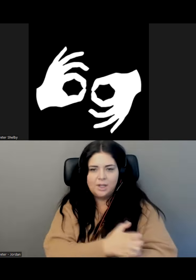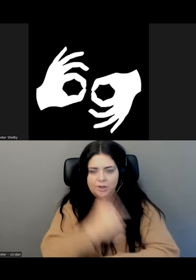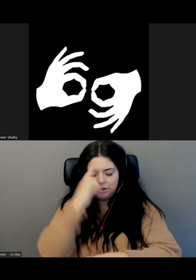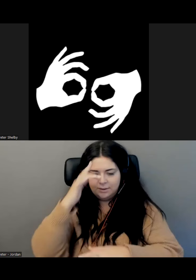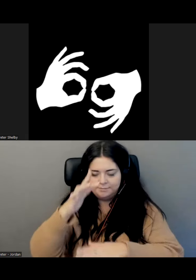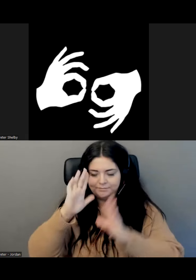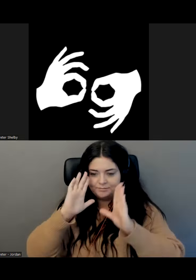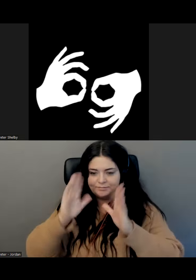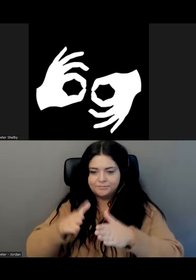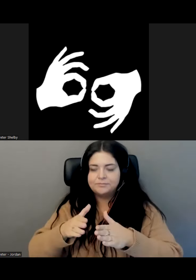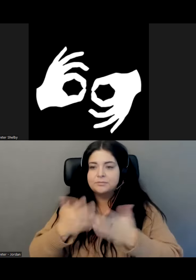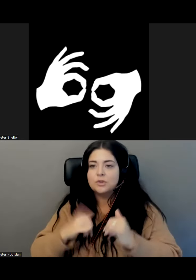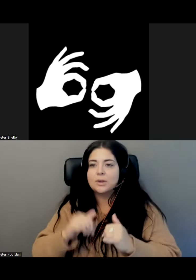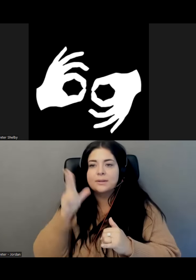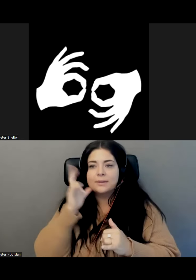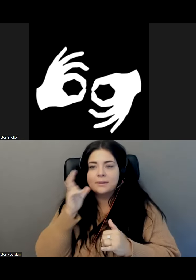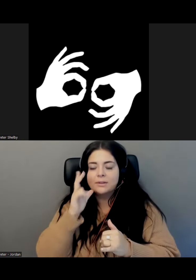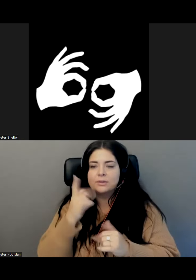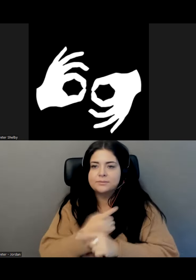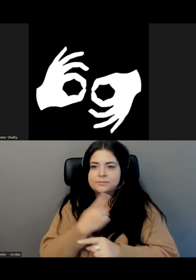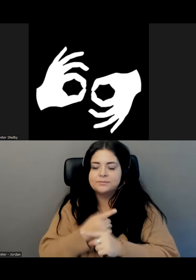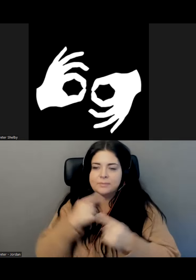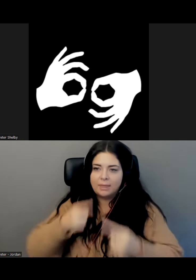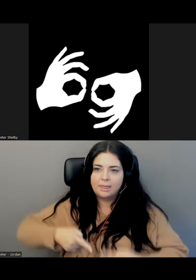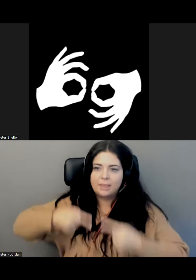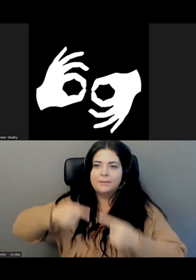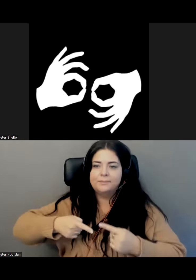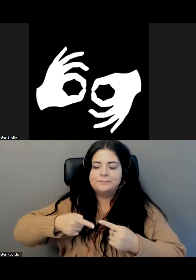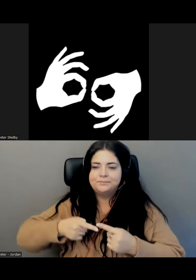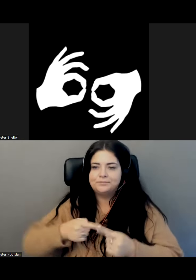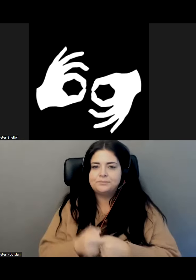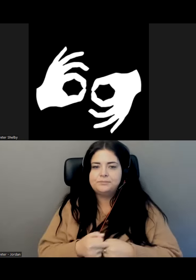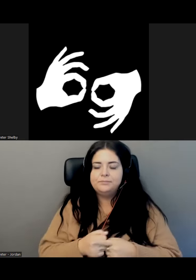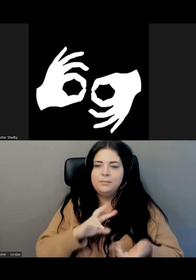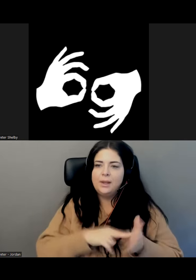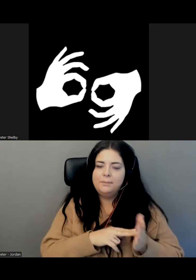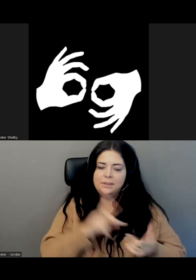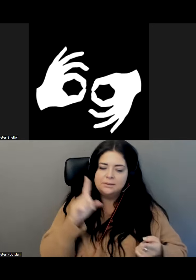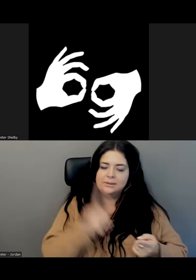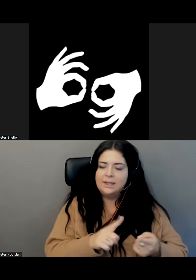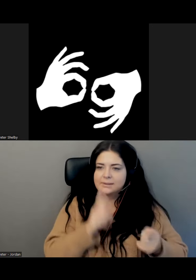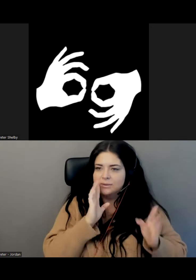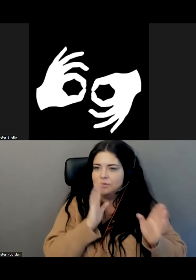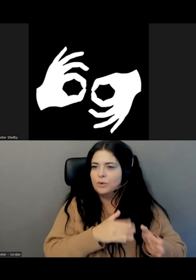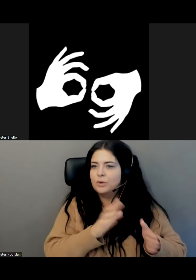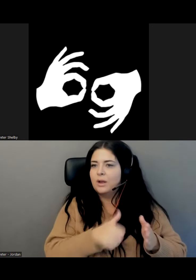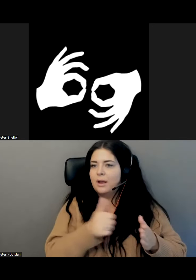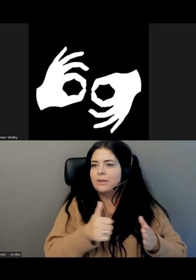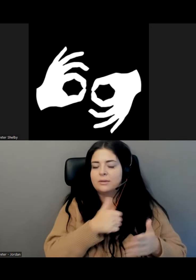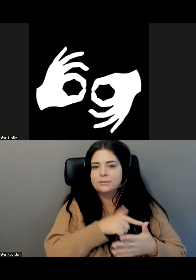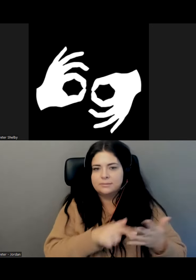devoted to hearing at your absolute best, and it can be a struggle that less is left over for any other